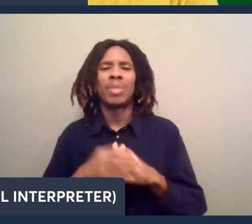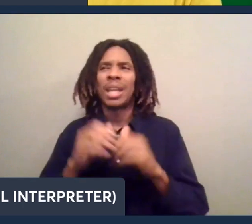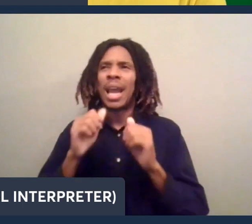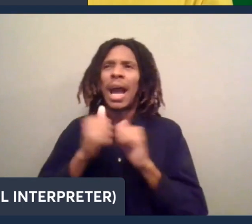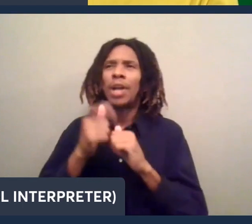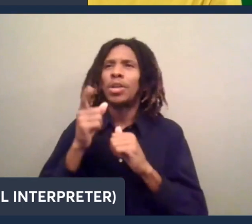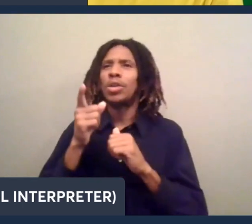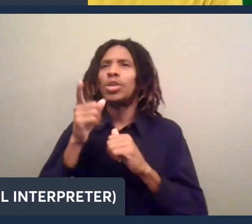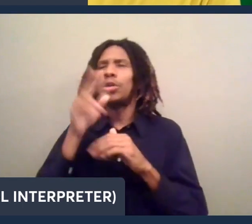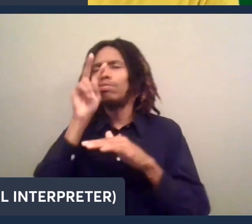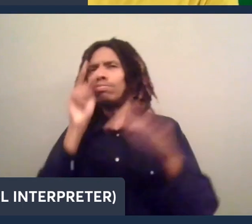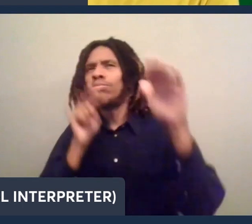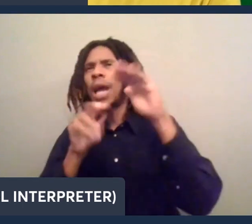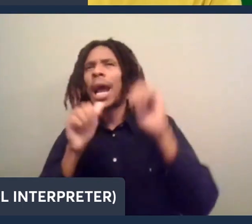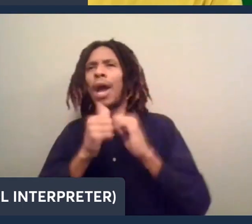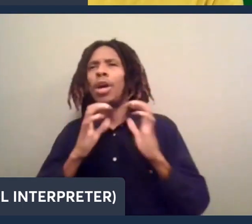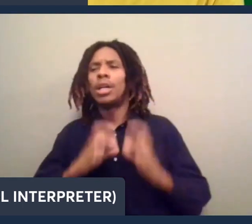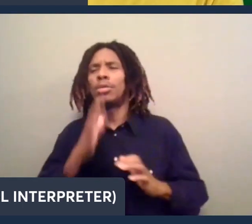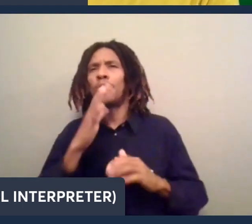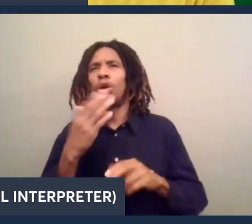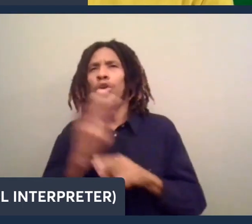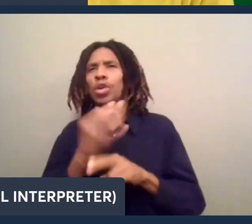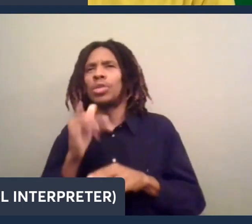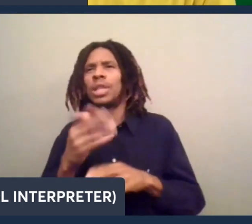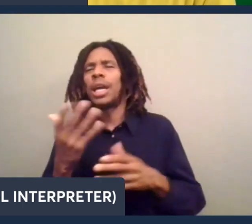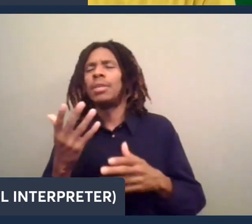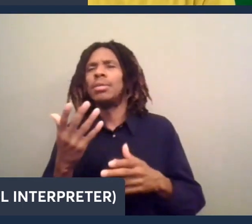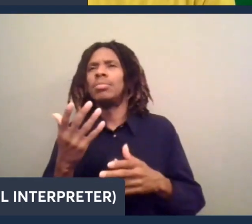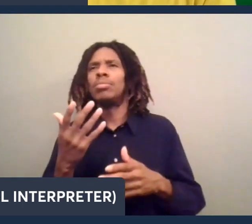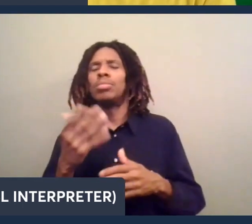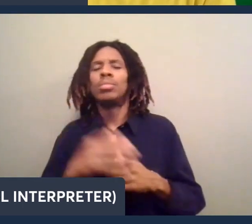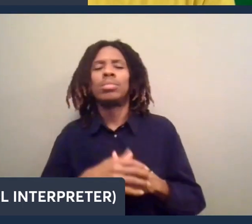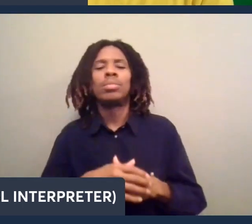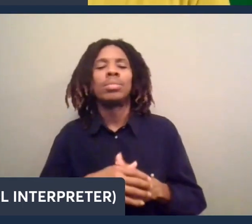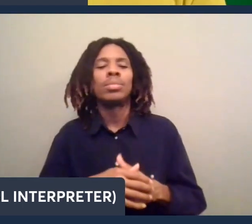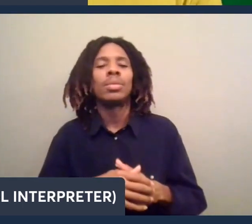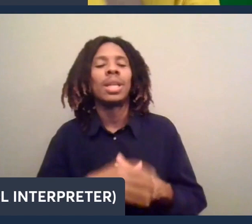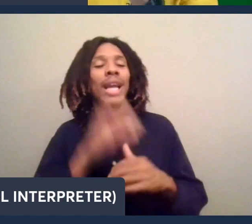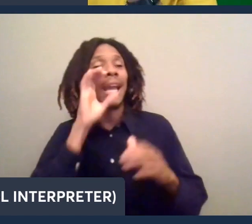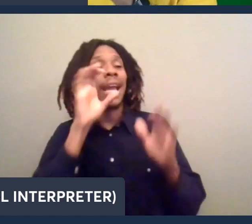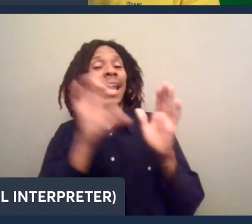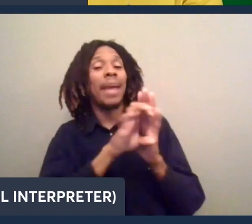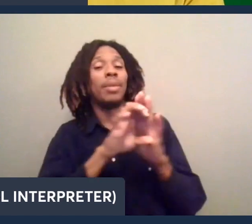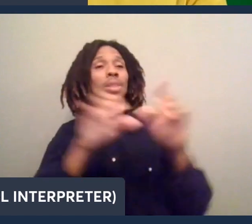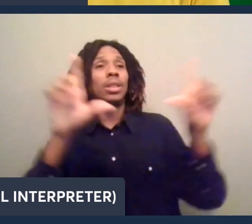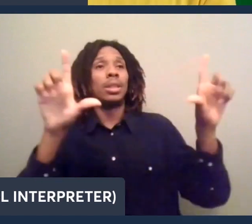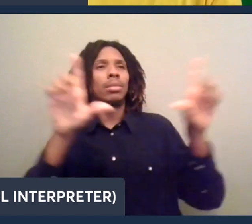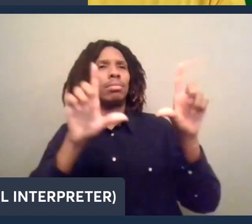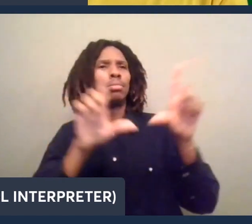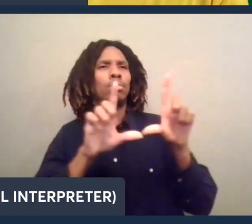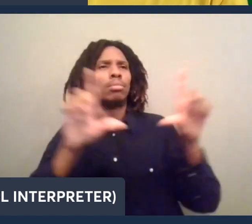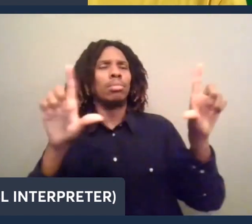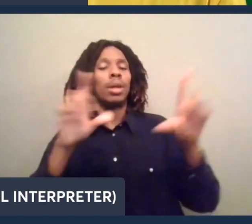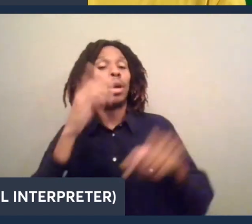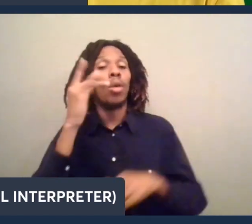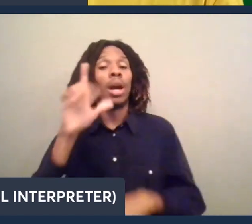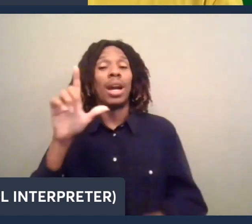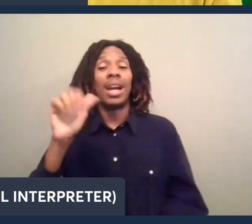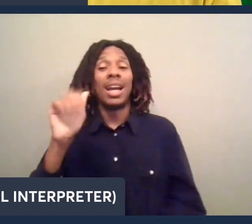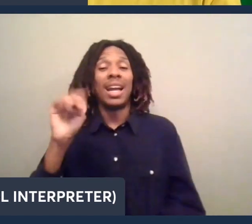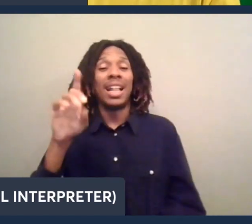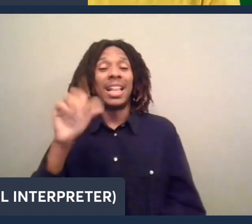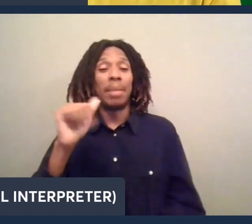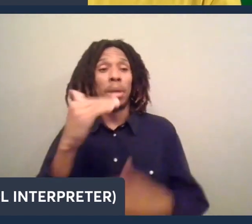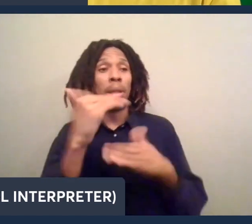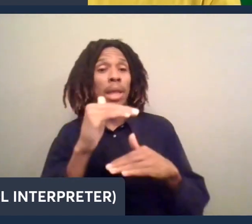just besides my idea there? Yeah, I mean, image resizing is a really popular one, but Lambda is so much more than resizing images.